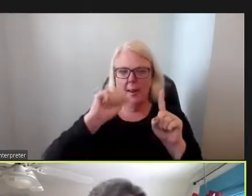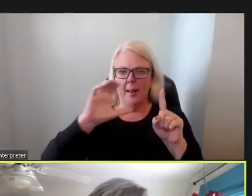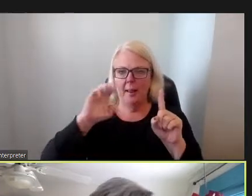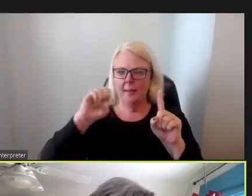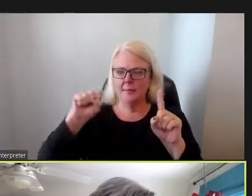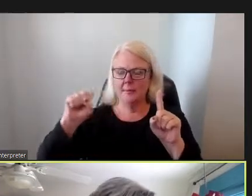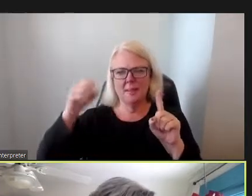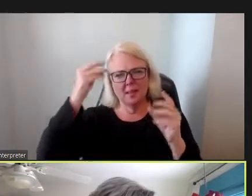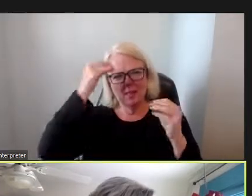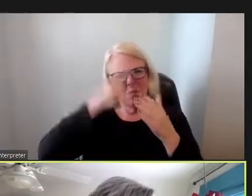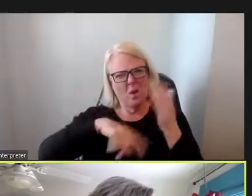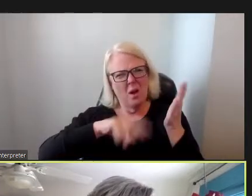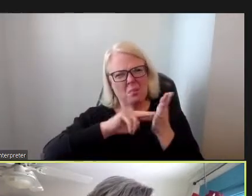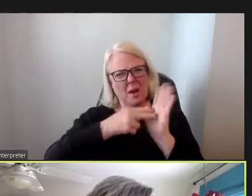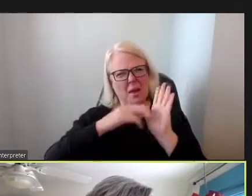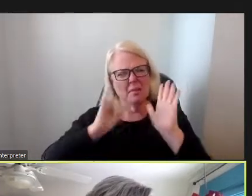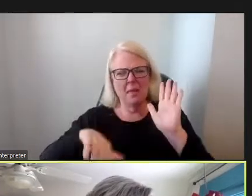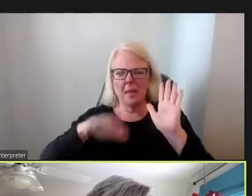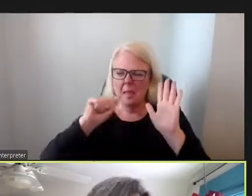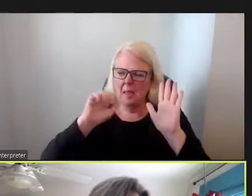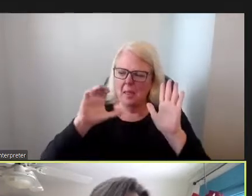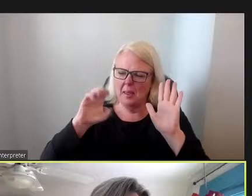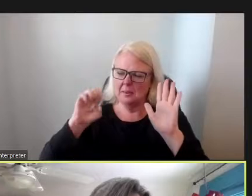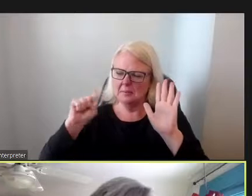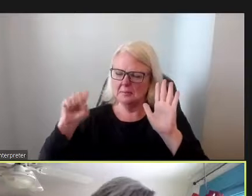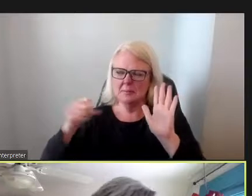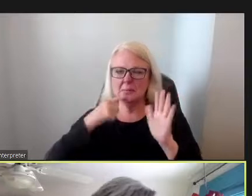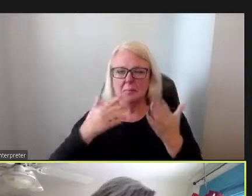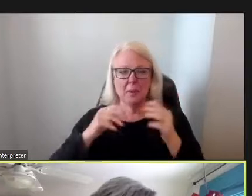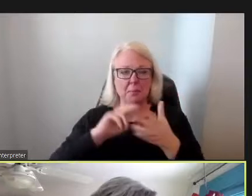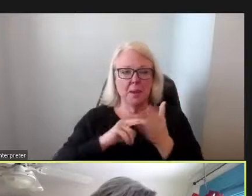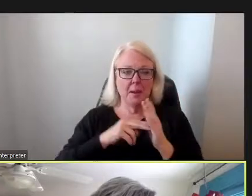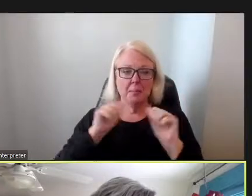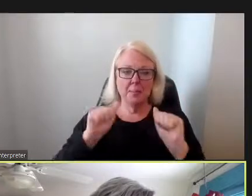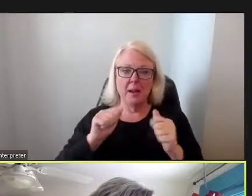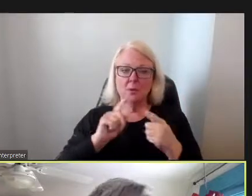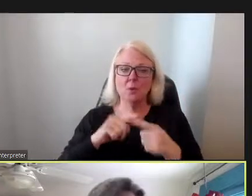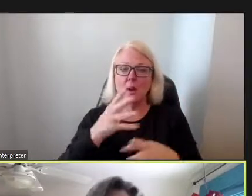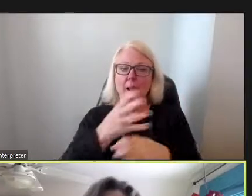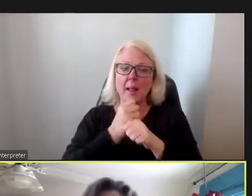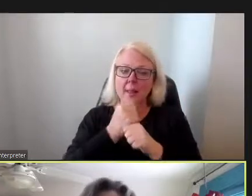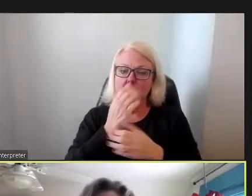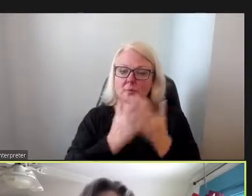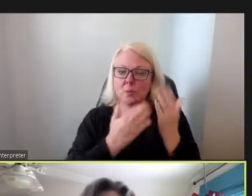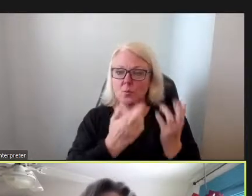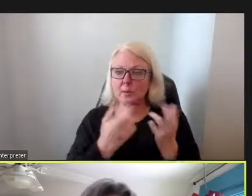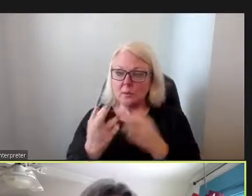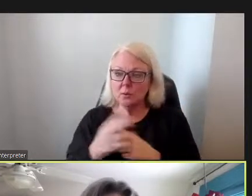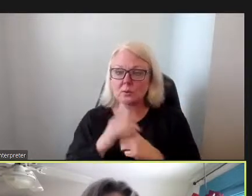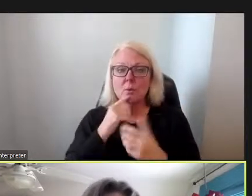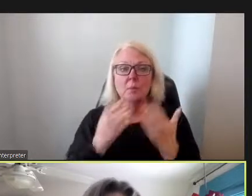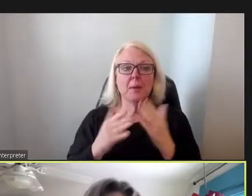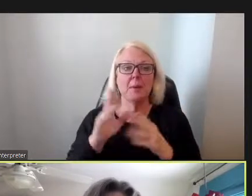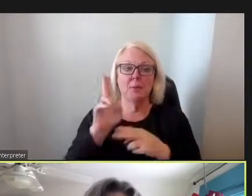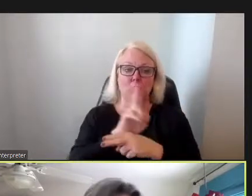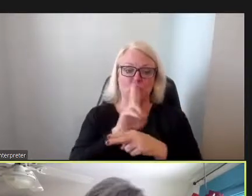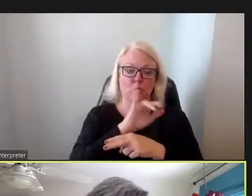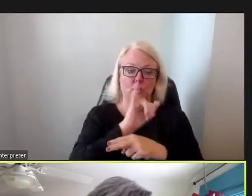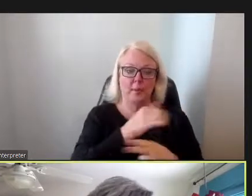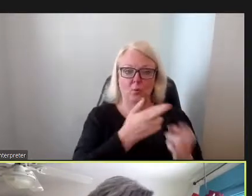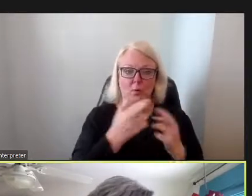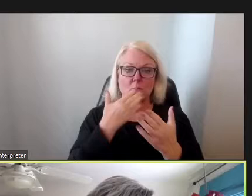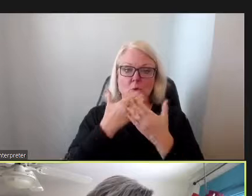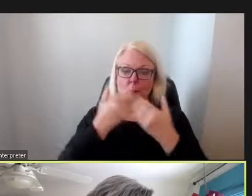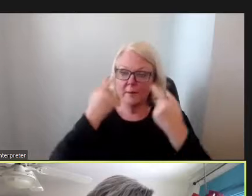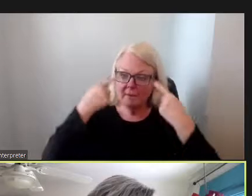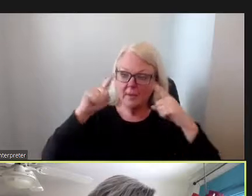what we mean by it. We might mean the ability to obtain some resource or the ability to use that resource effectively